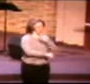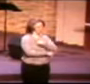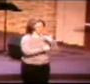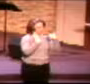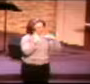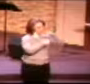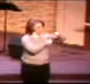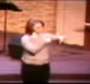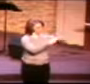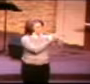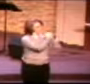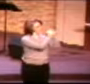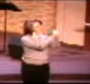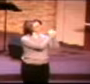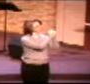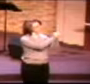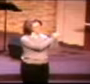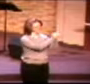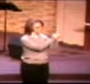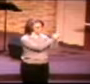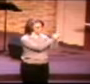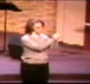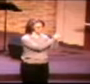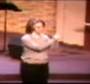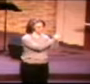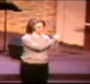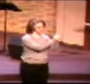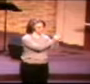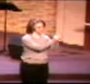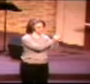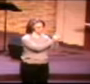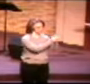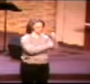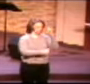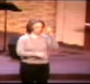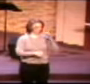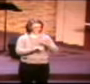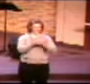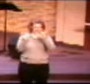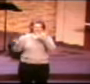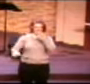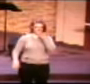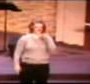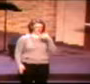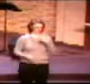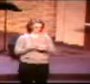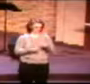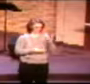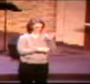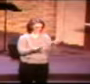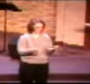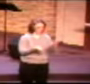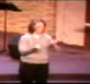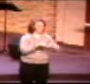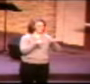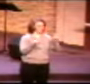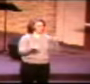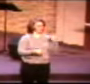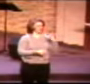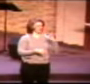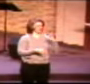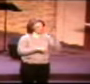have fellowship with one another. So light is just not something God does. Light is also something